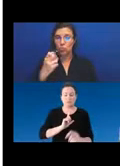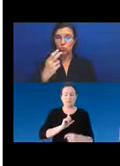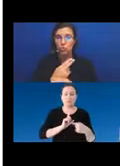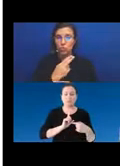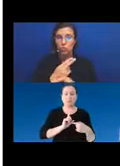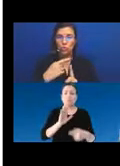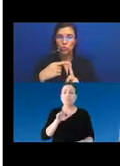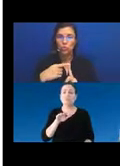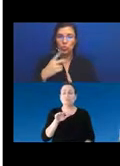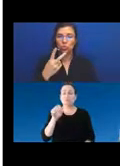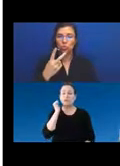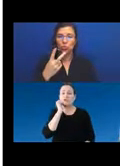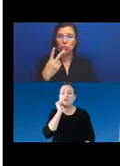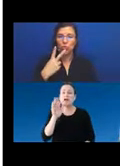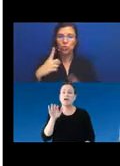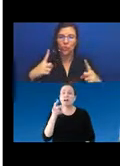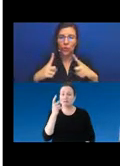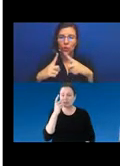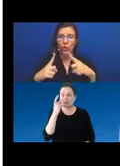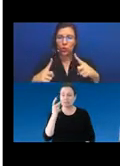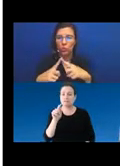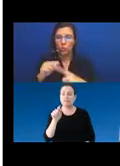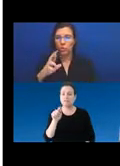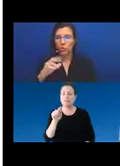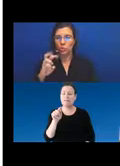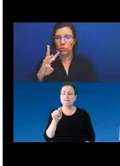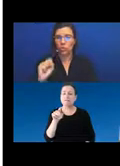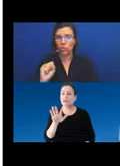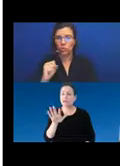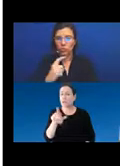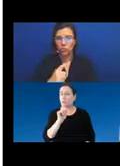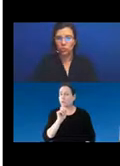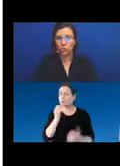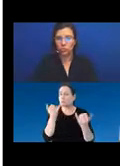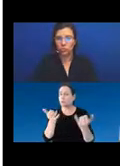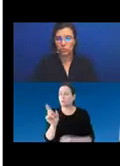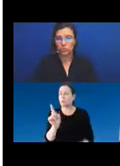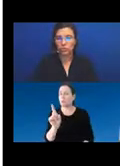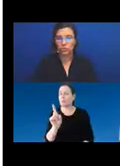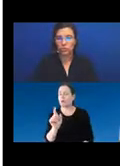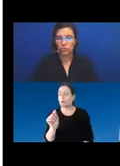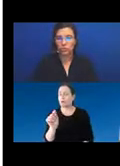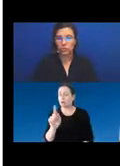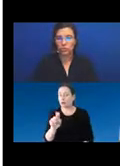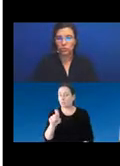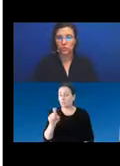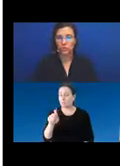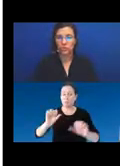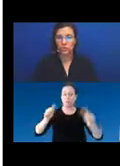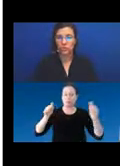there are two arrows. I'm not too sure what are you using at the moment. Okay, you have it now. Well, I'm